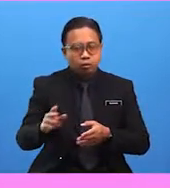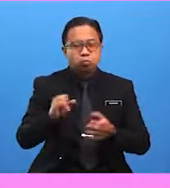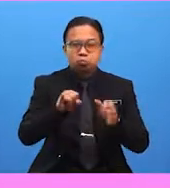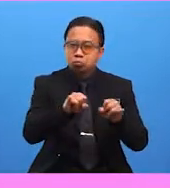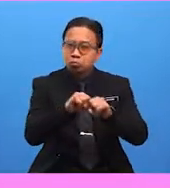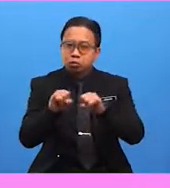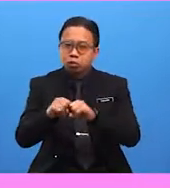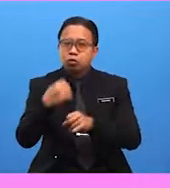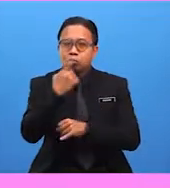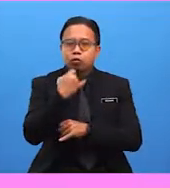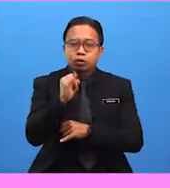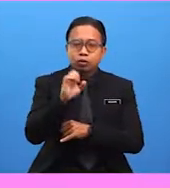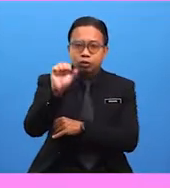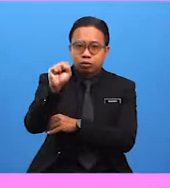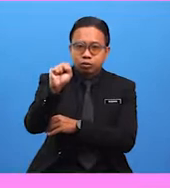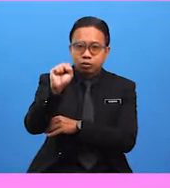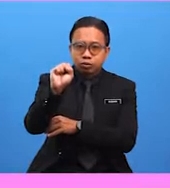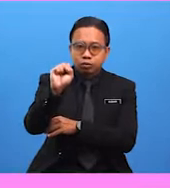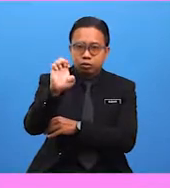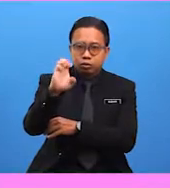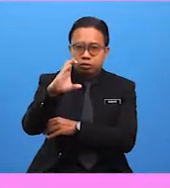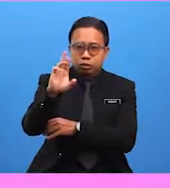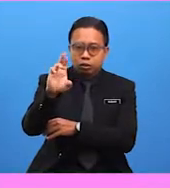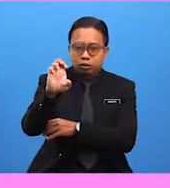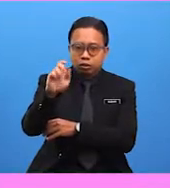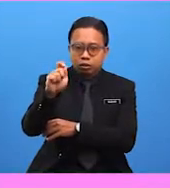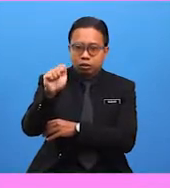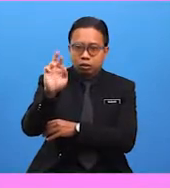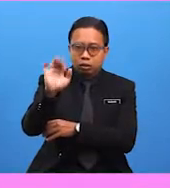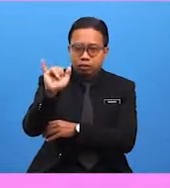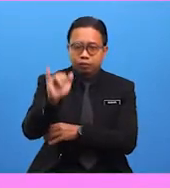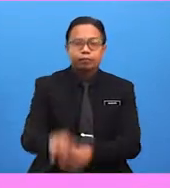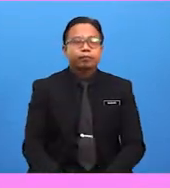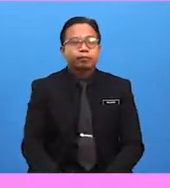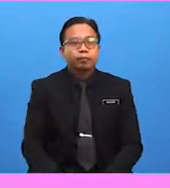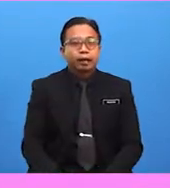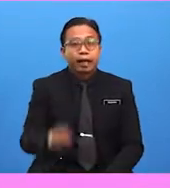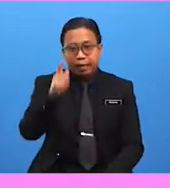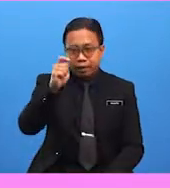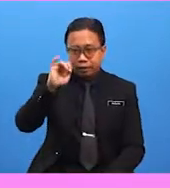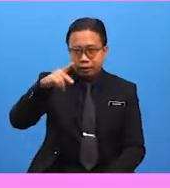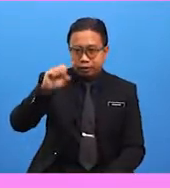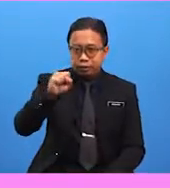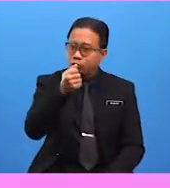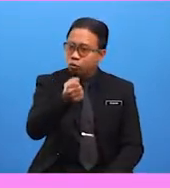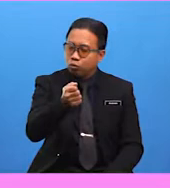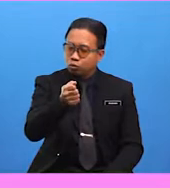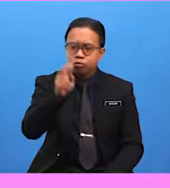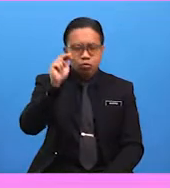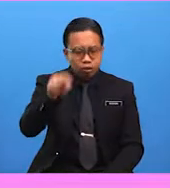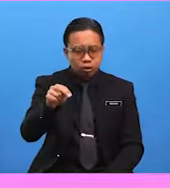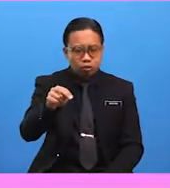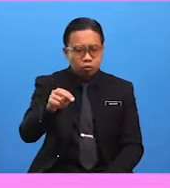a legal secretary. So students, the tips is, you need to be